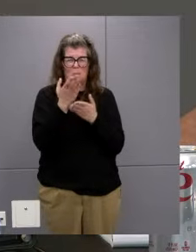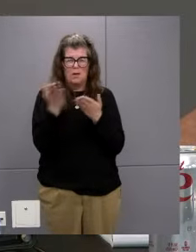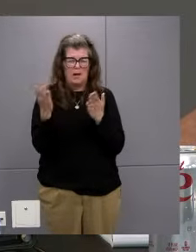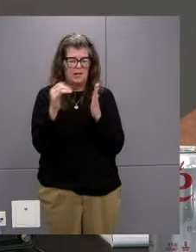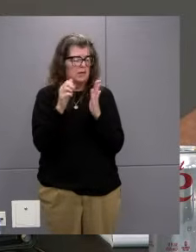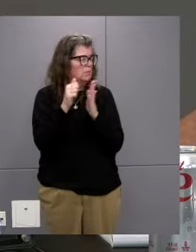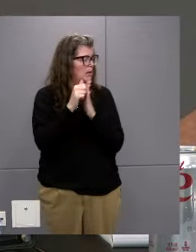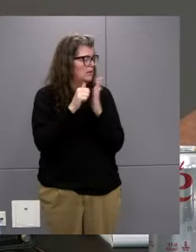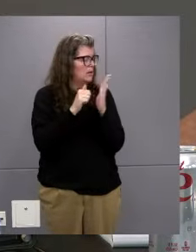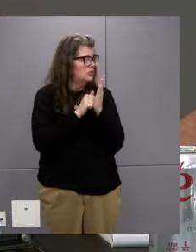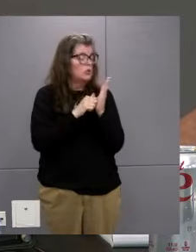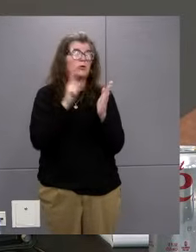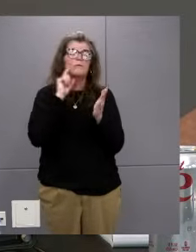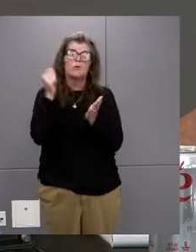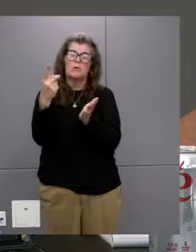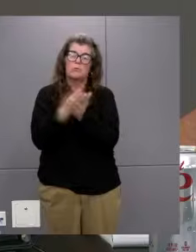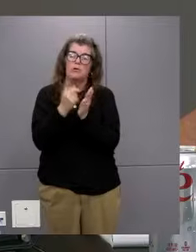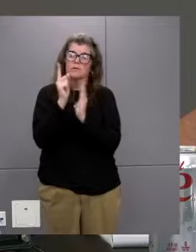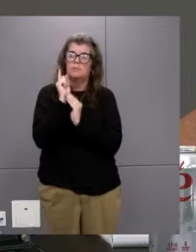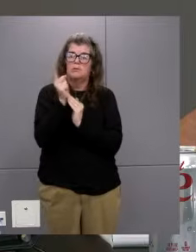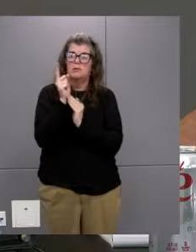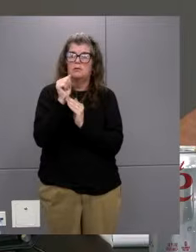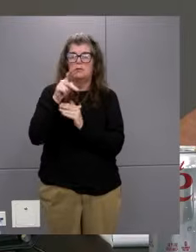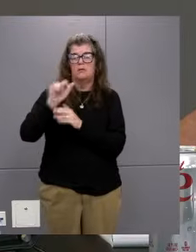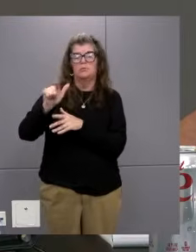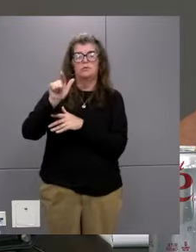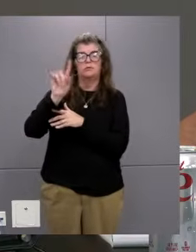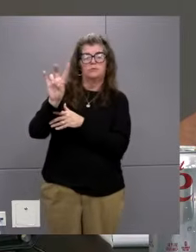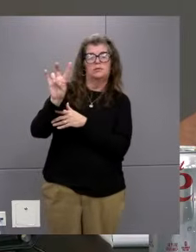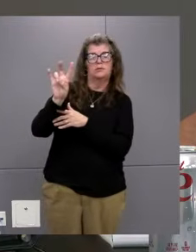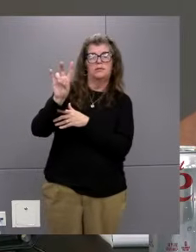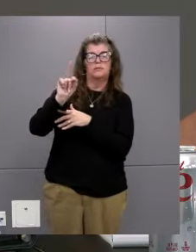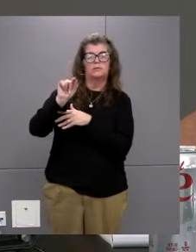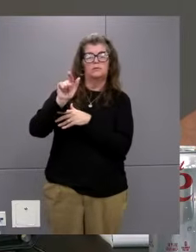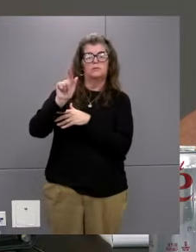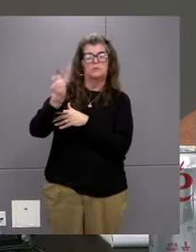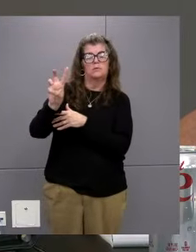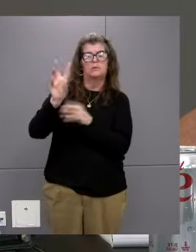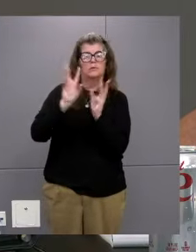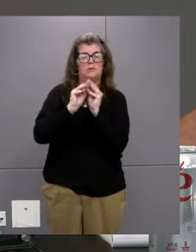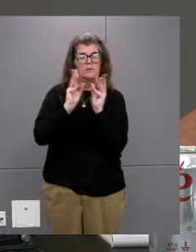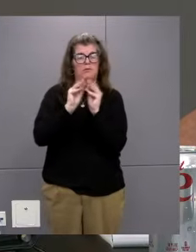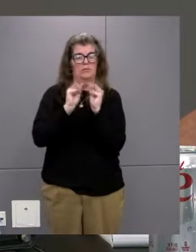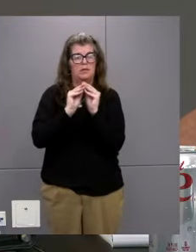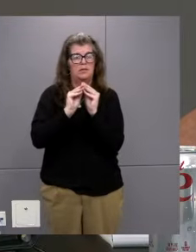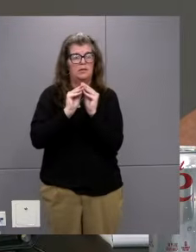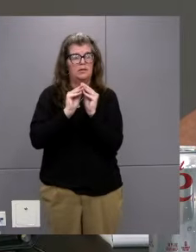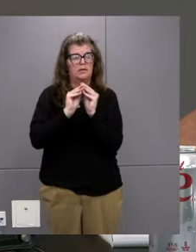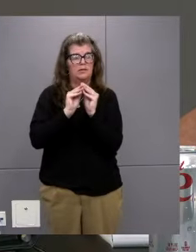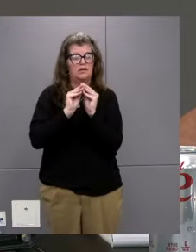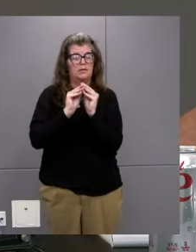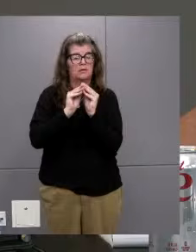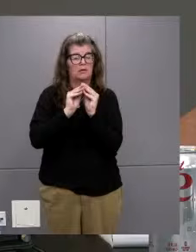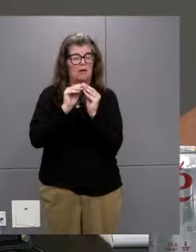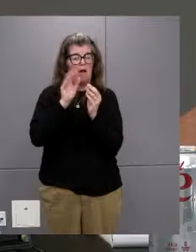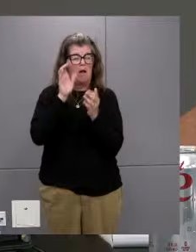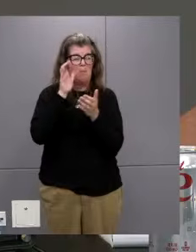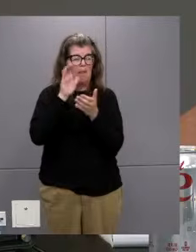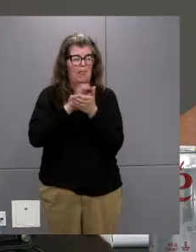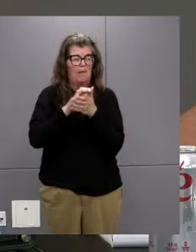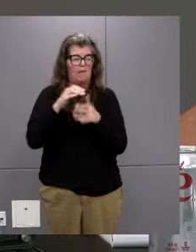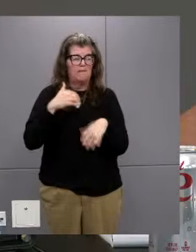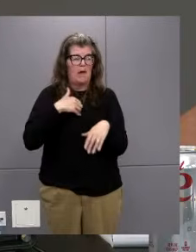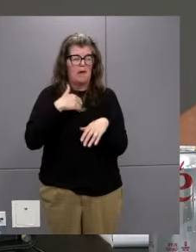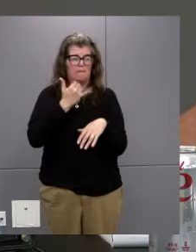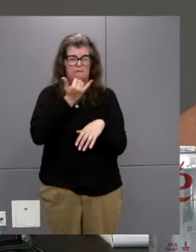the minutes of the April 27th, 2006 meeting. And I believe there's a typo on that,